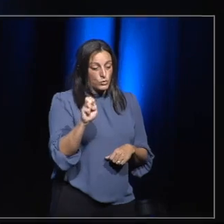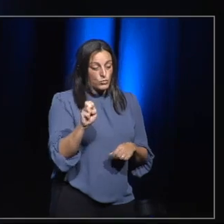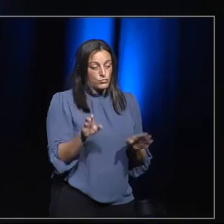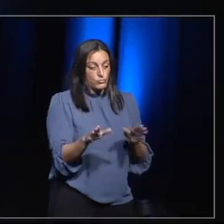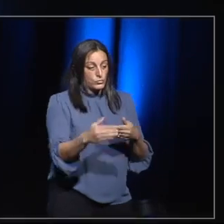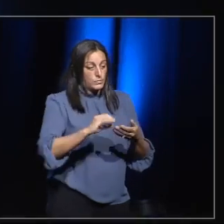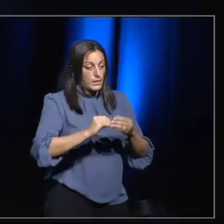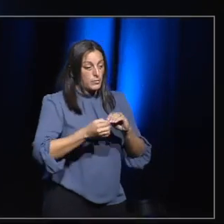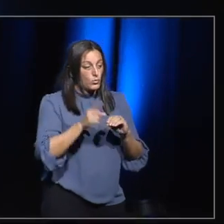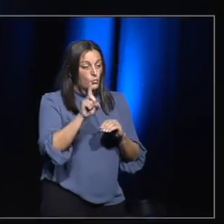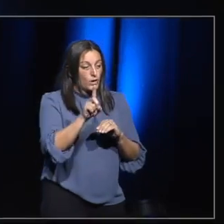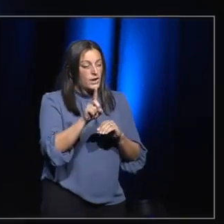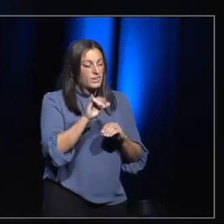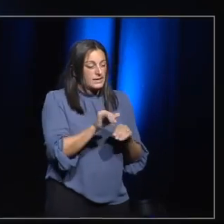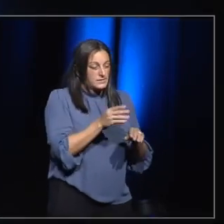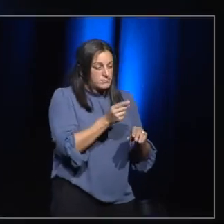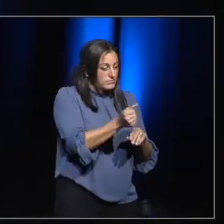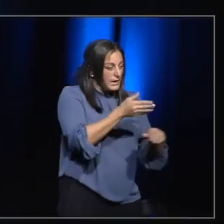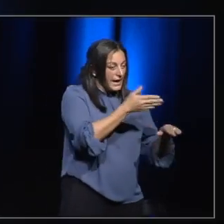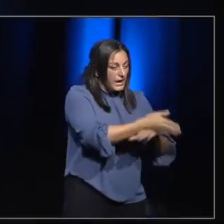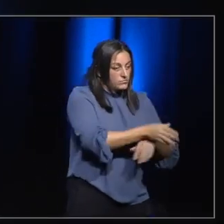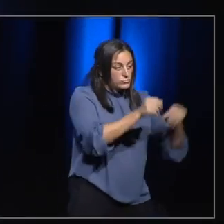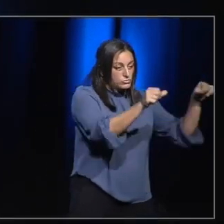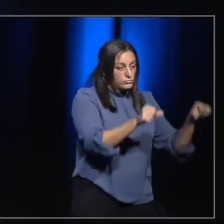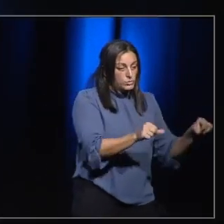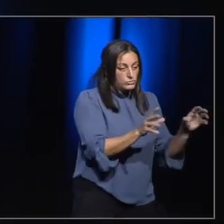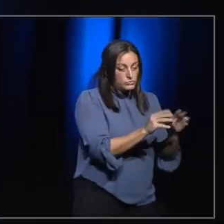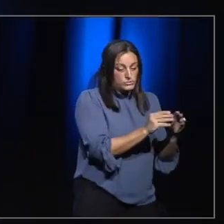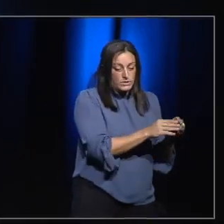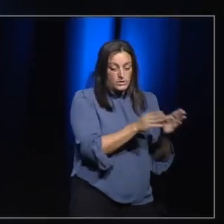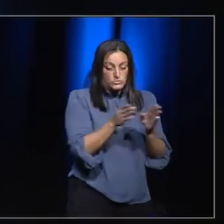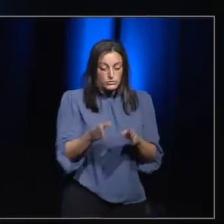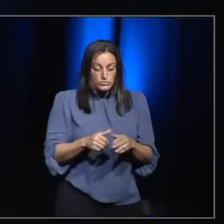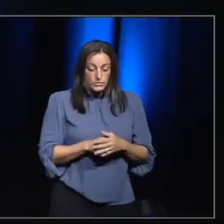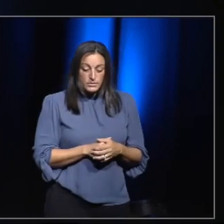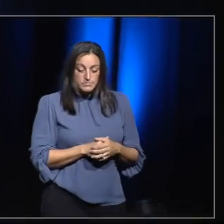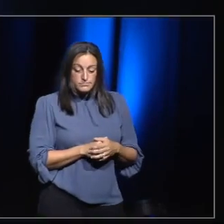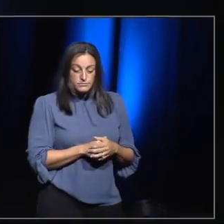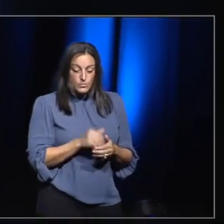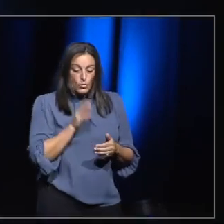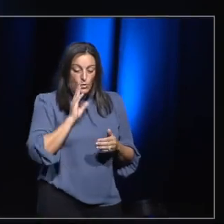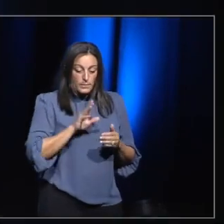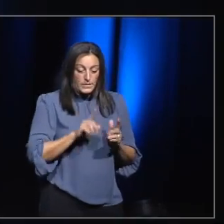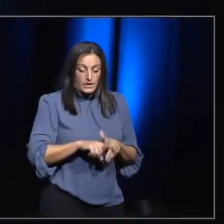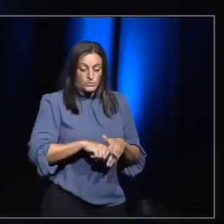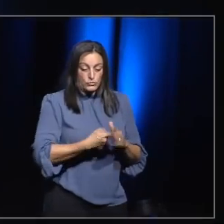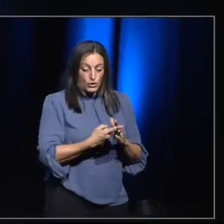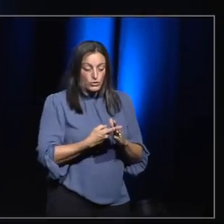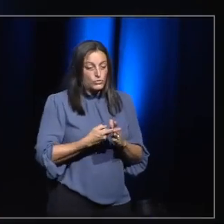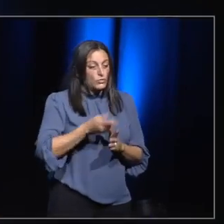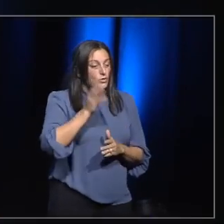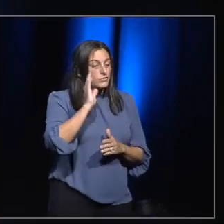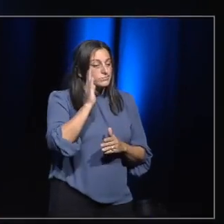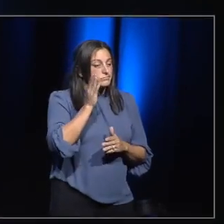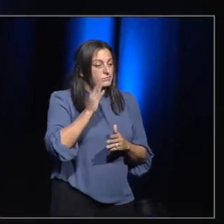station, for the inaugural of Science on the Shoestring panel discussions with the awardees.